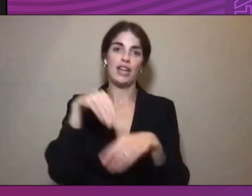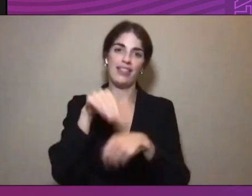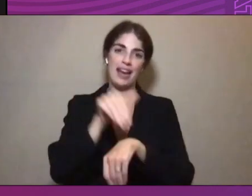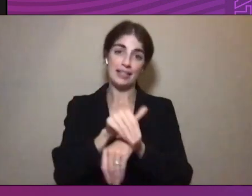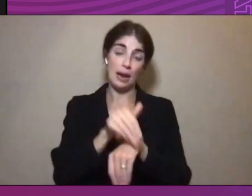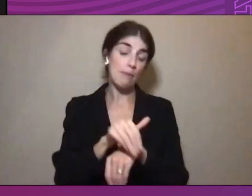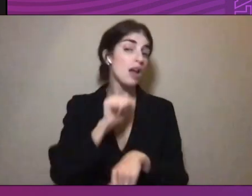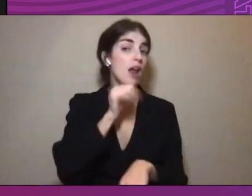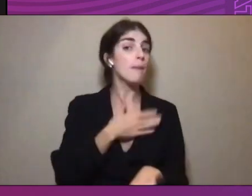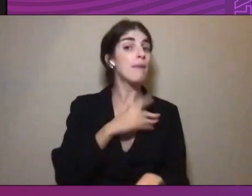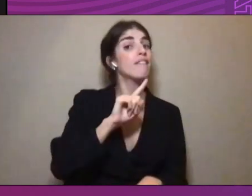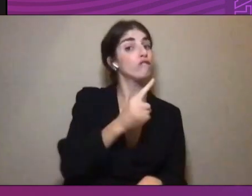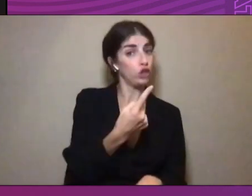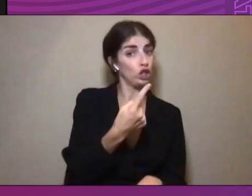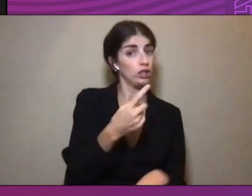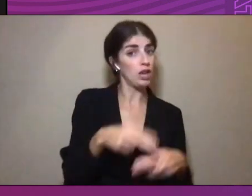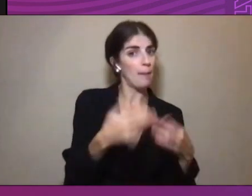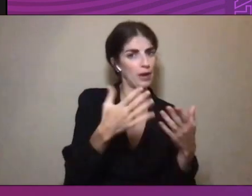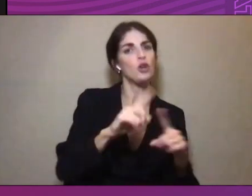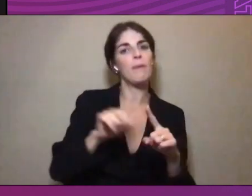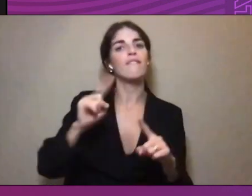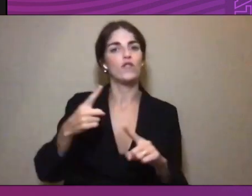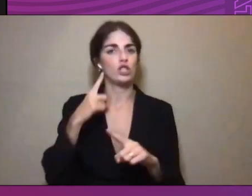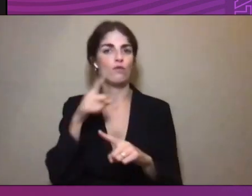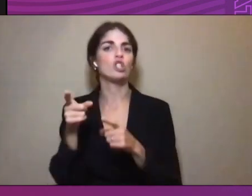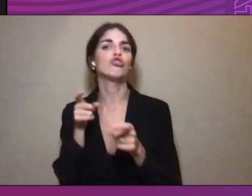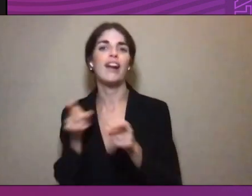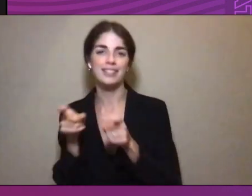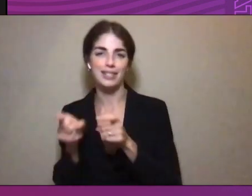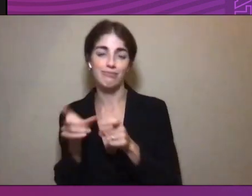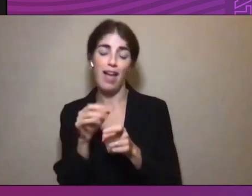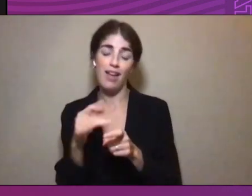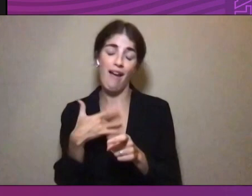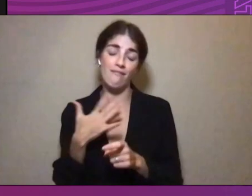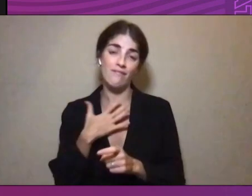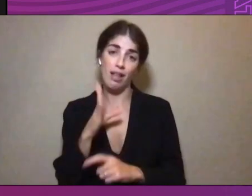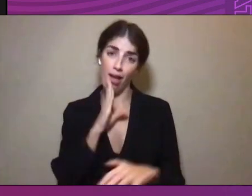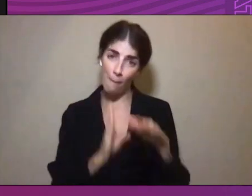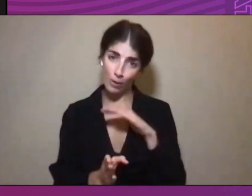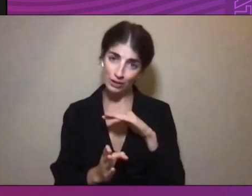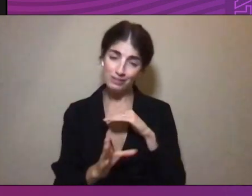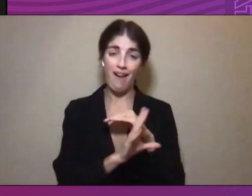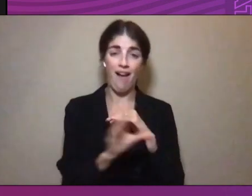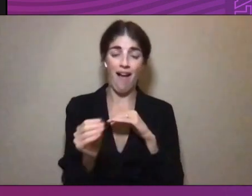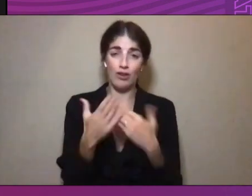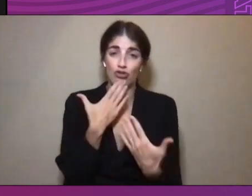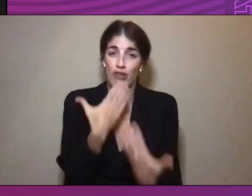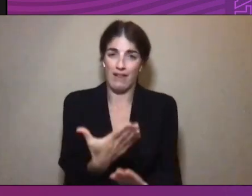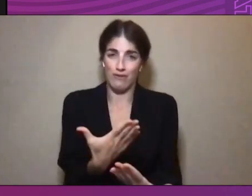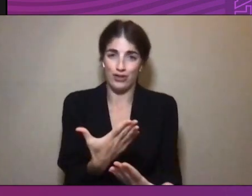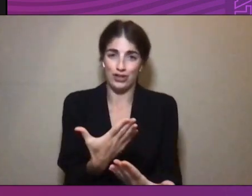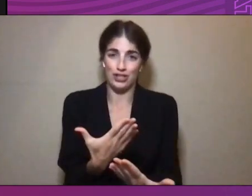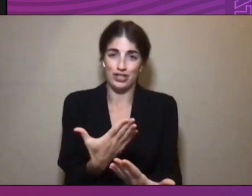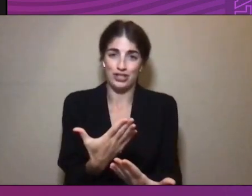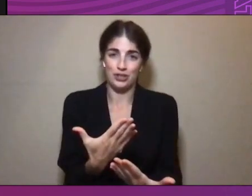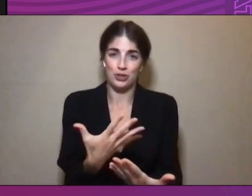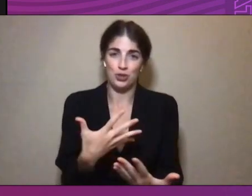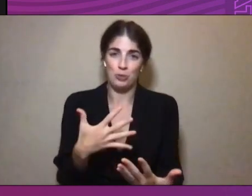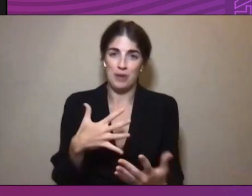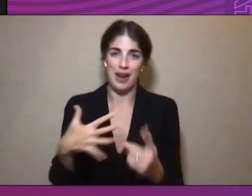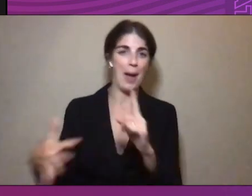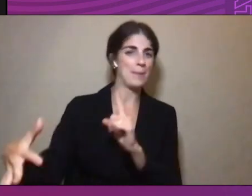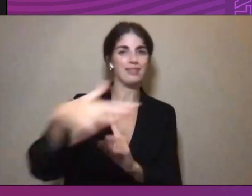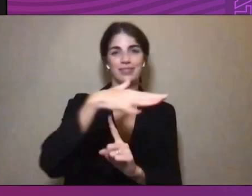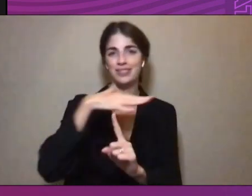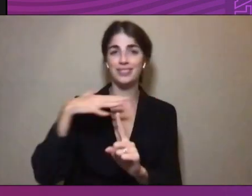in the directing category. And I'm really humbled and really grateful to be amongst such amazing